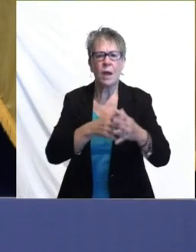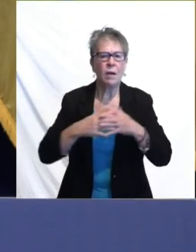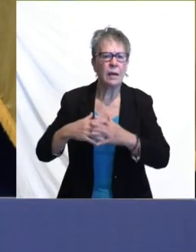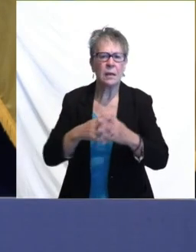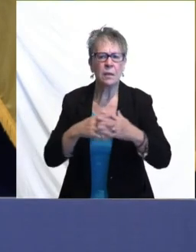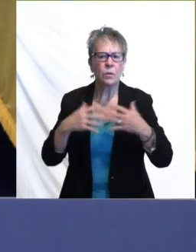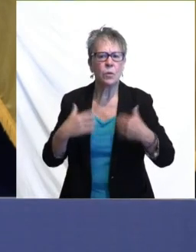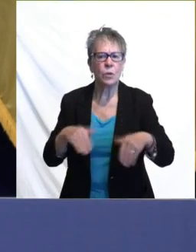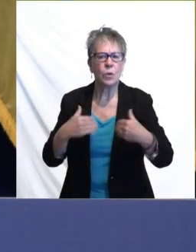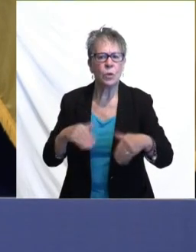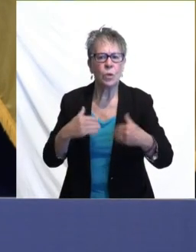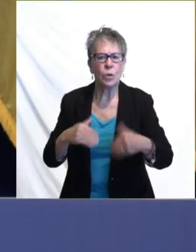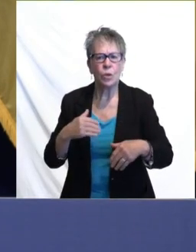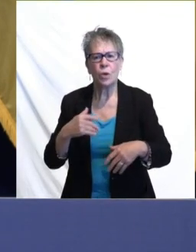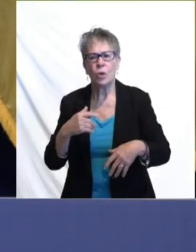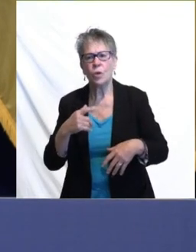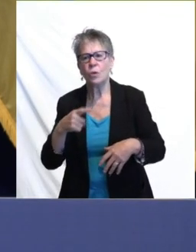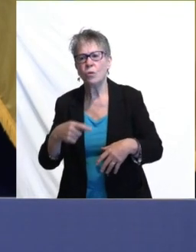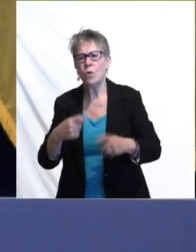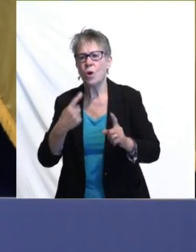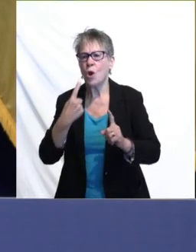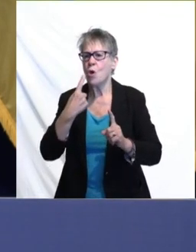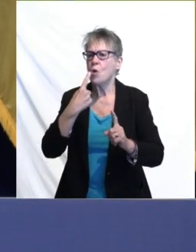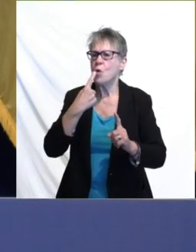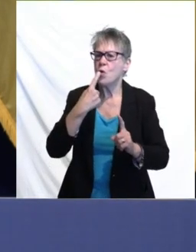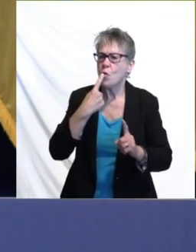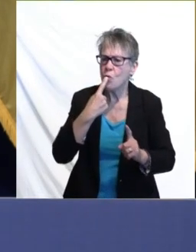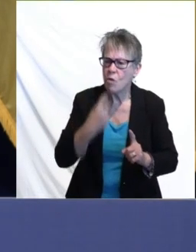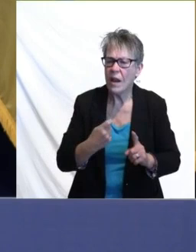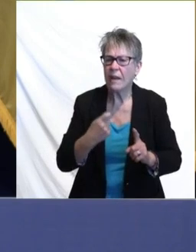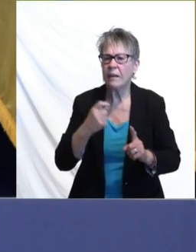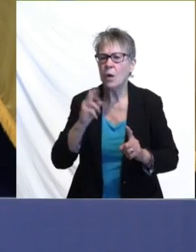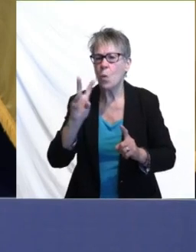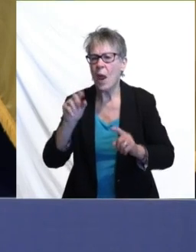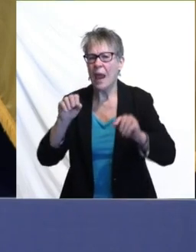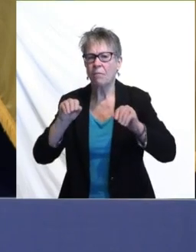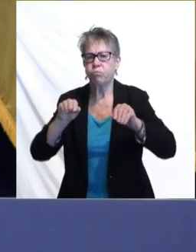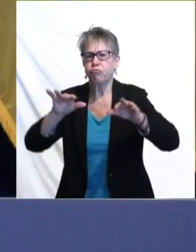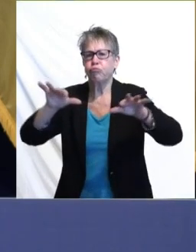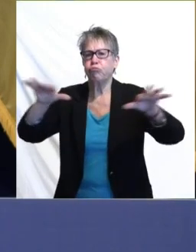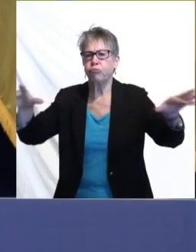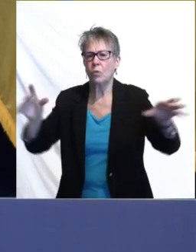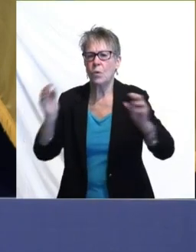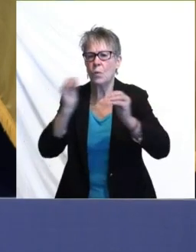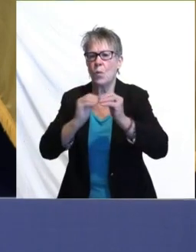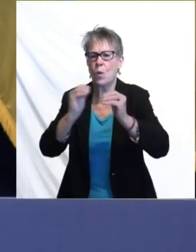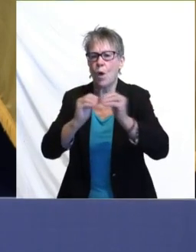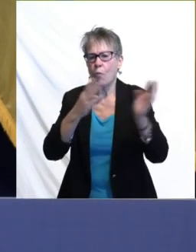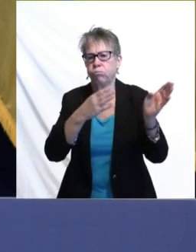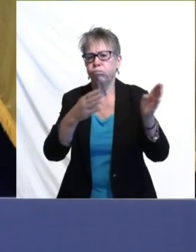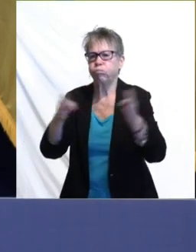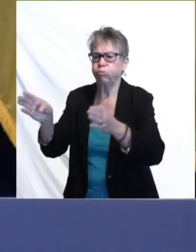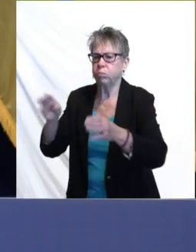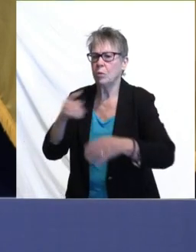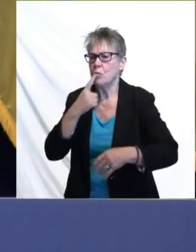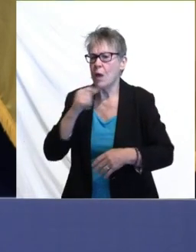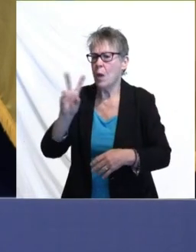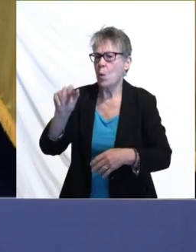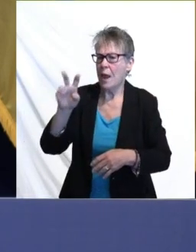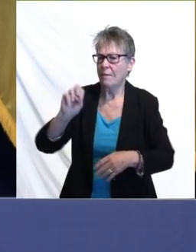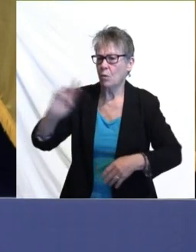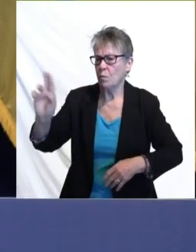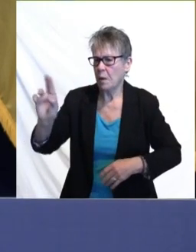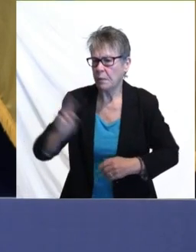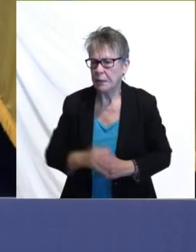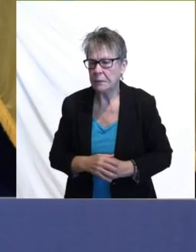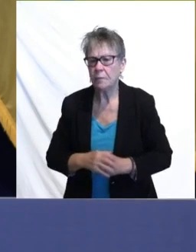wave a couple of weeks ago. So that's sort of how I view it. But I also would be remiss if I did